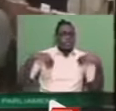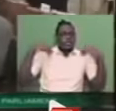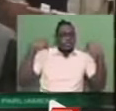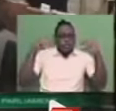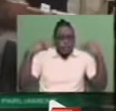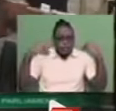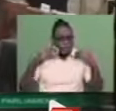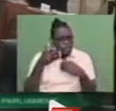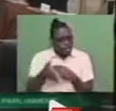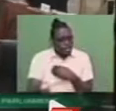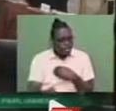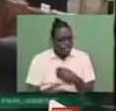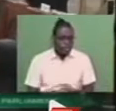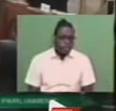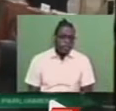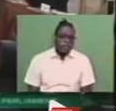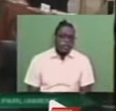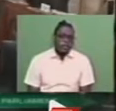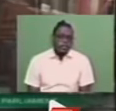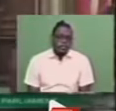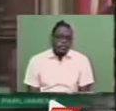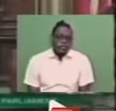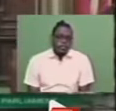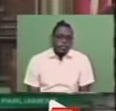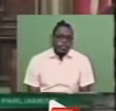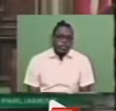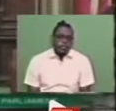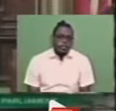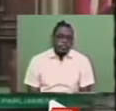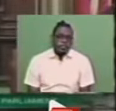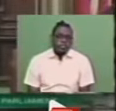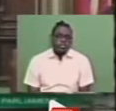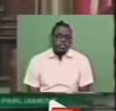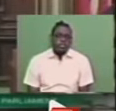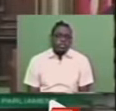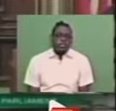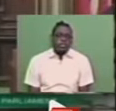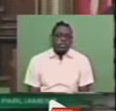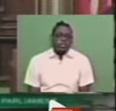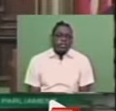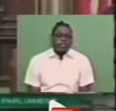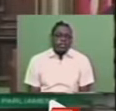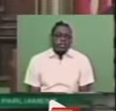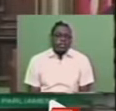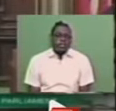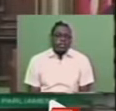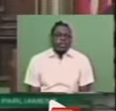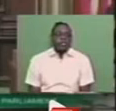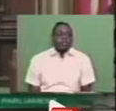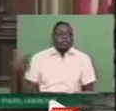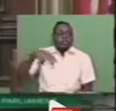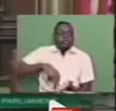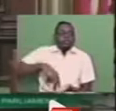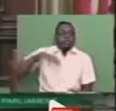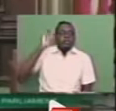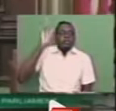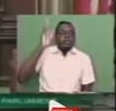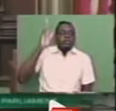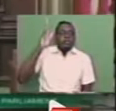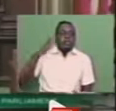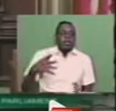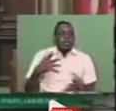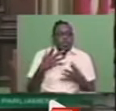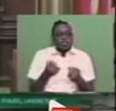leader. So I want to warn both sides, because also the person who stood, the honorable member who stood and raised